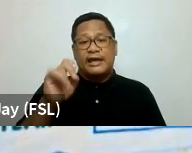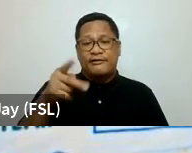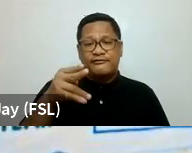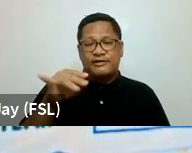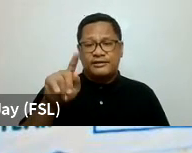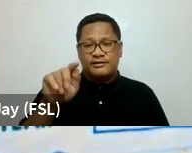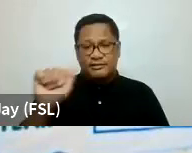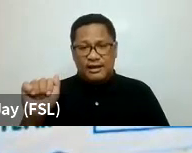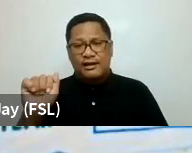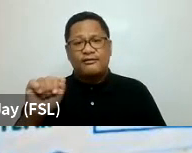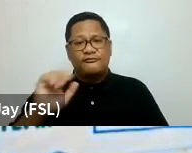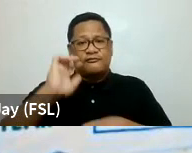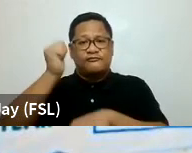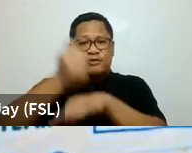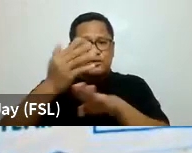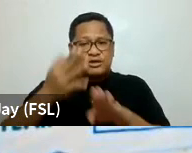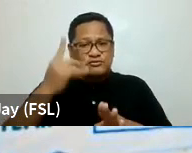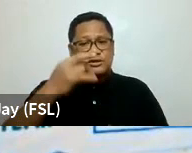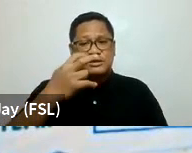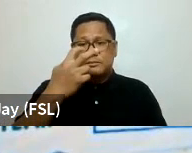for the Blind.